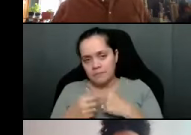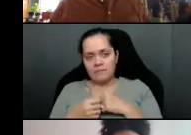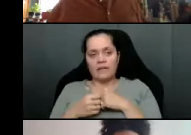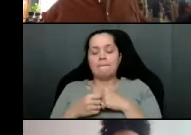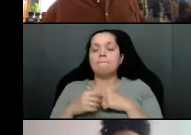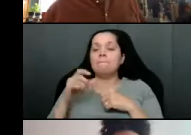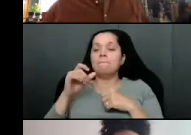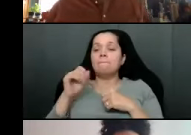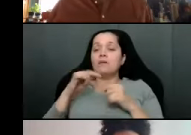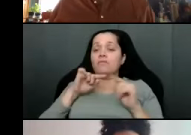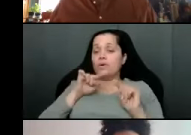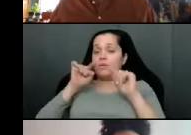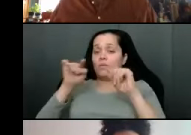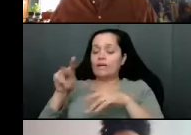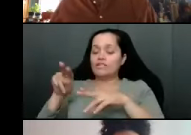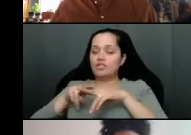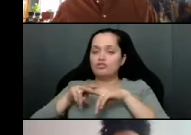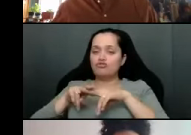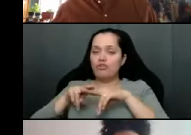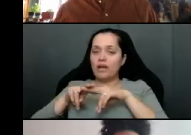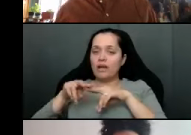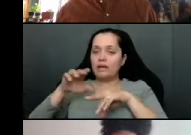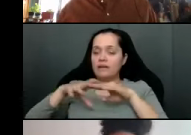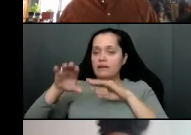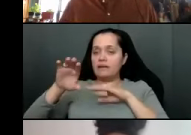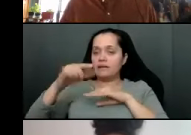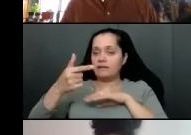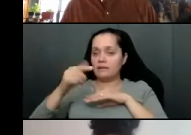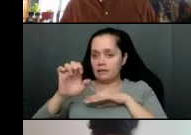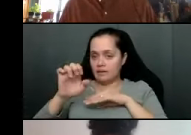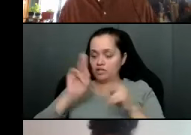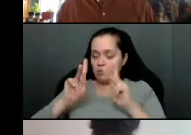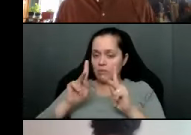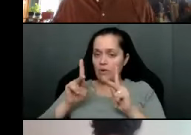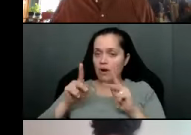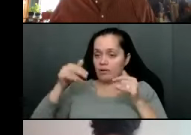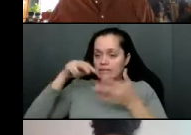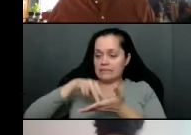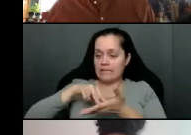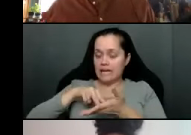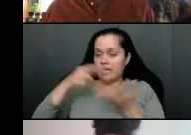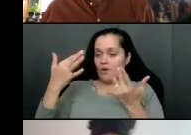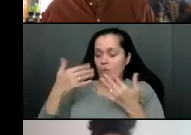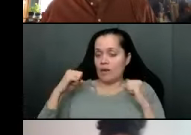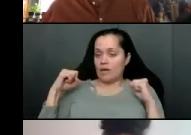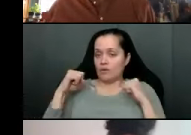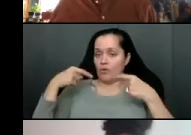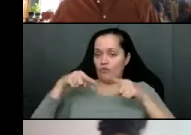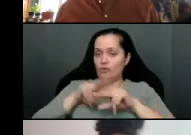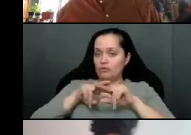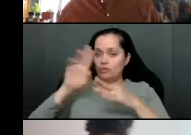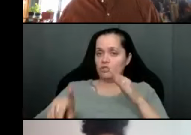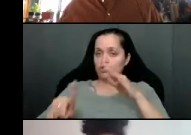What if we went down to the train station in Glen Ellyn, and as people were waiting in the cold for their train to arrive,